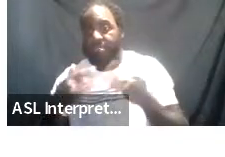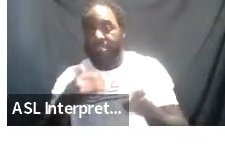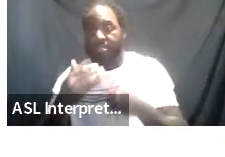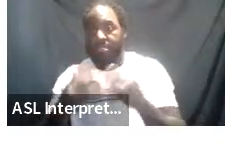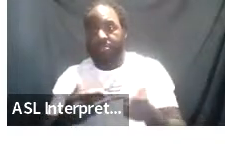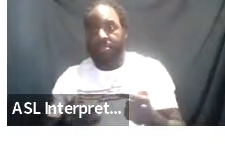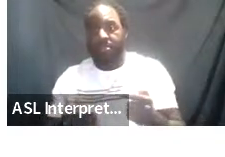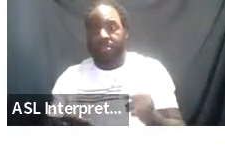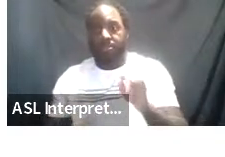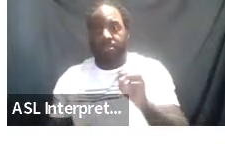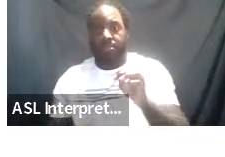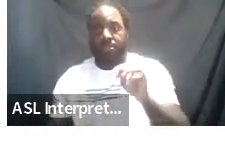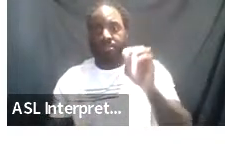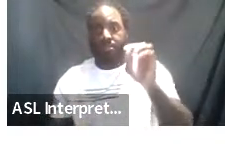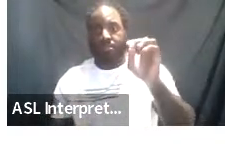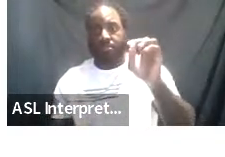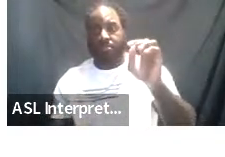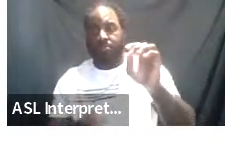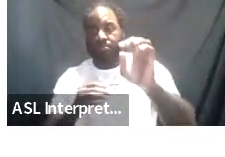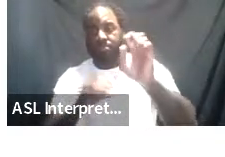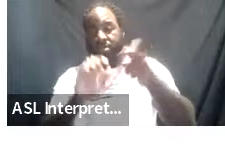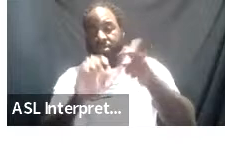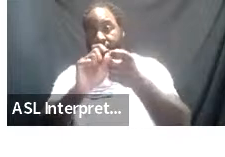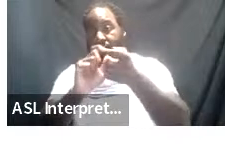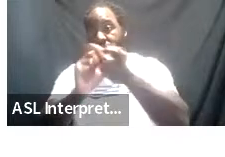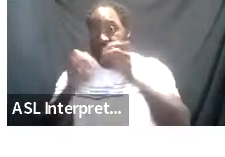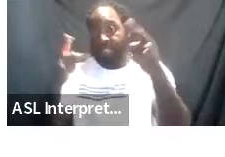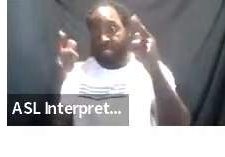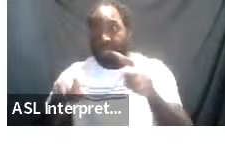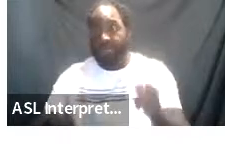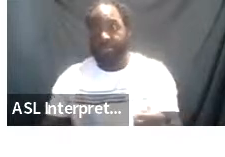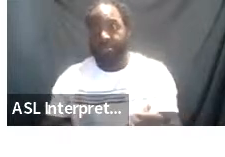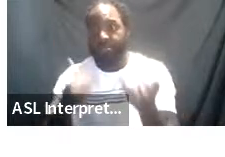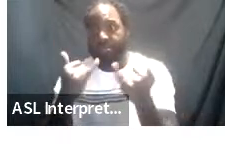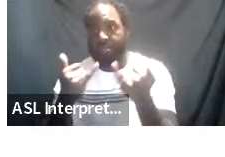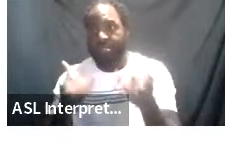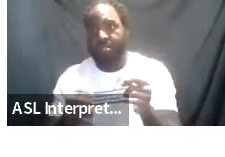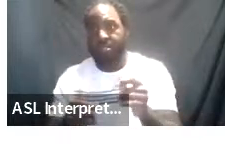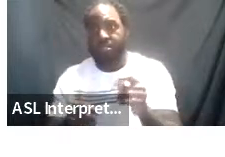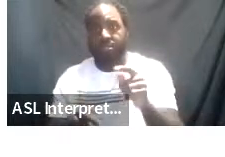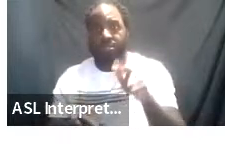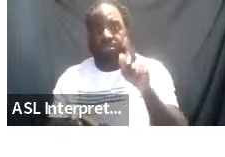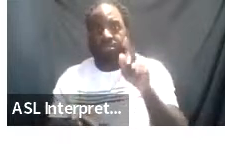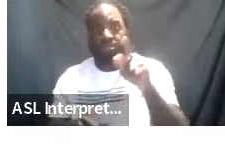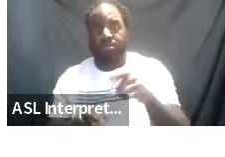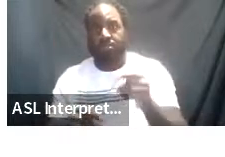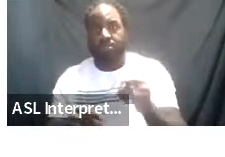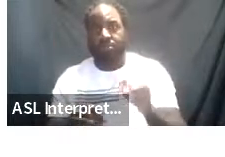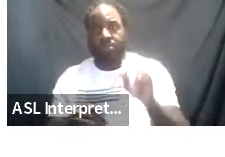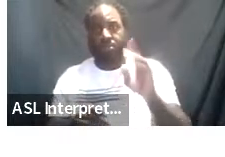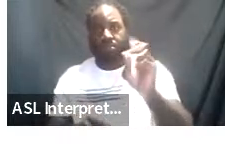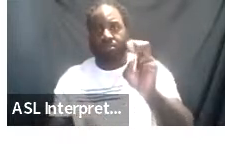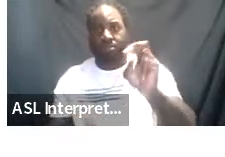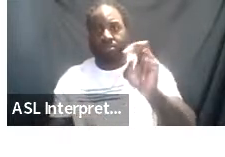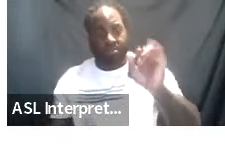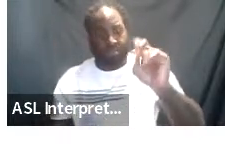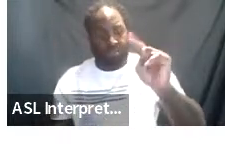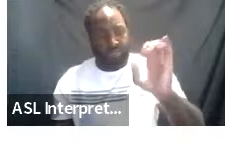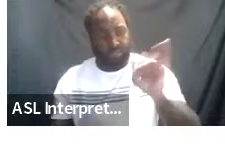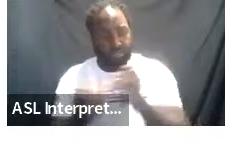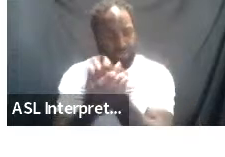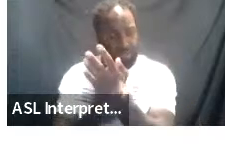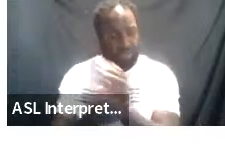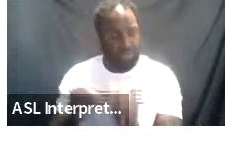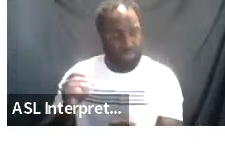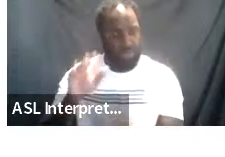particular, the lower parking requirements. Now, currently, there are so-called lower density growth management areas found in Staten Island